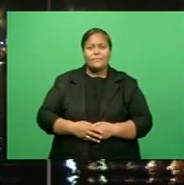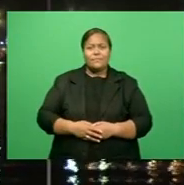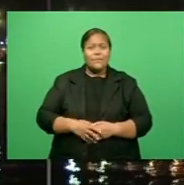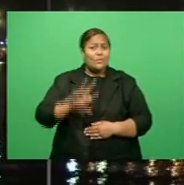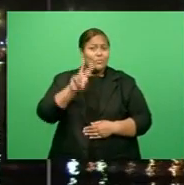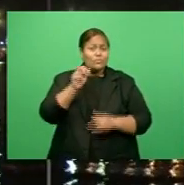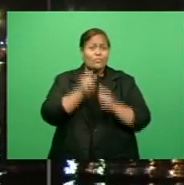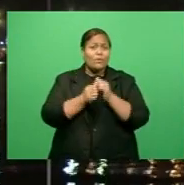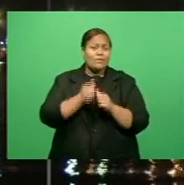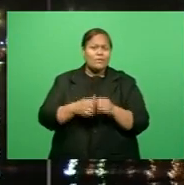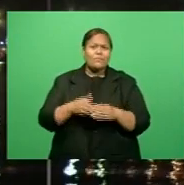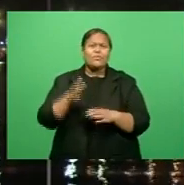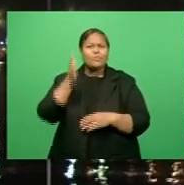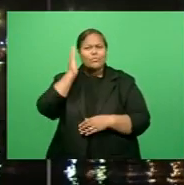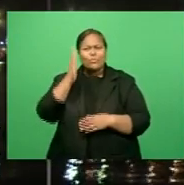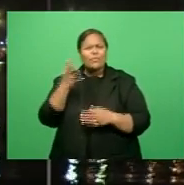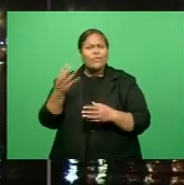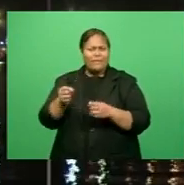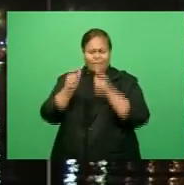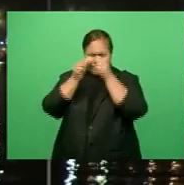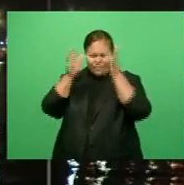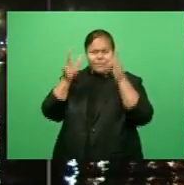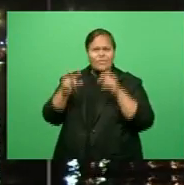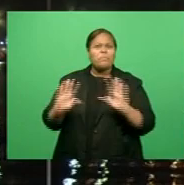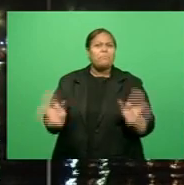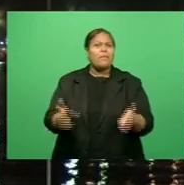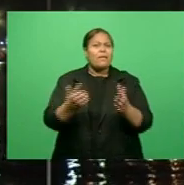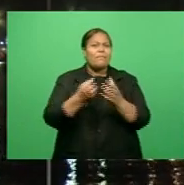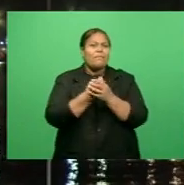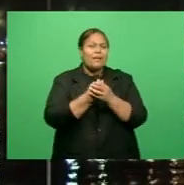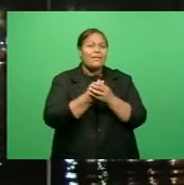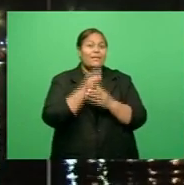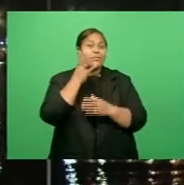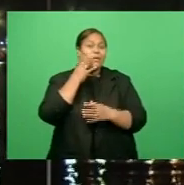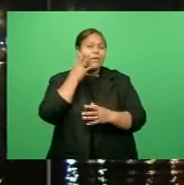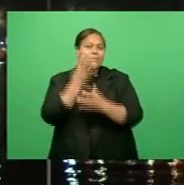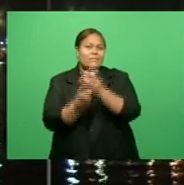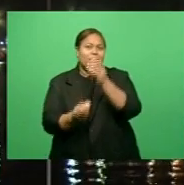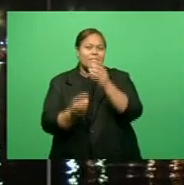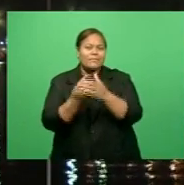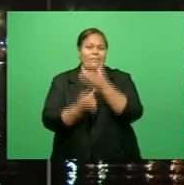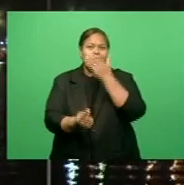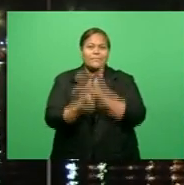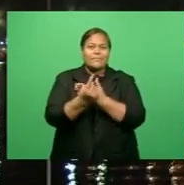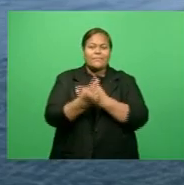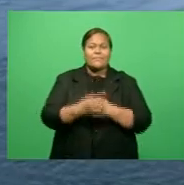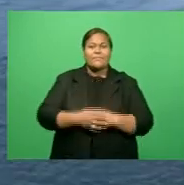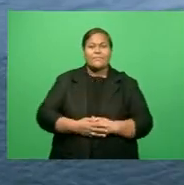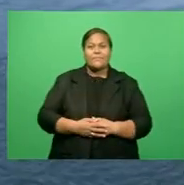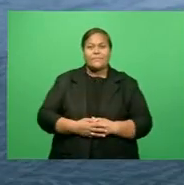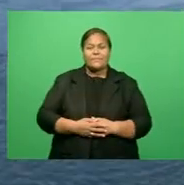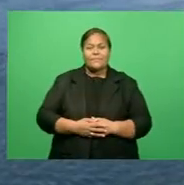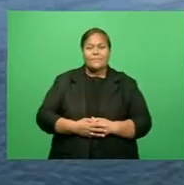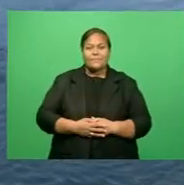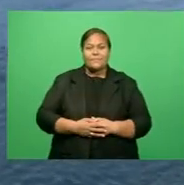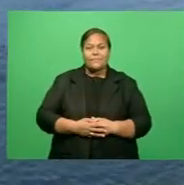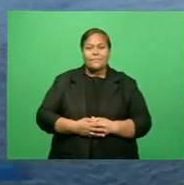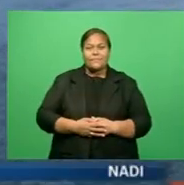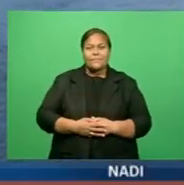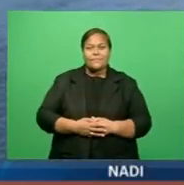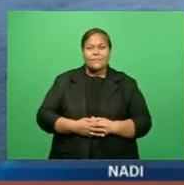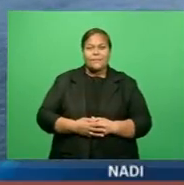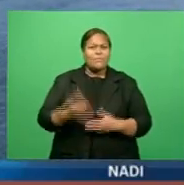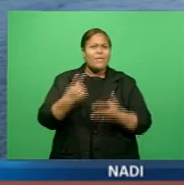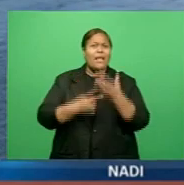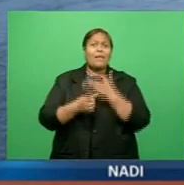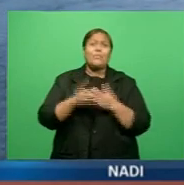from a prominent school were playing with friends when tragedy struck. Details with Filipe. It was a